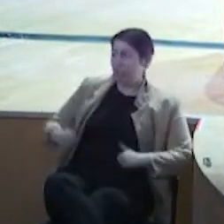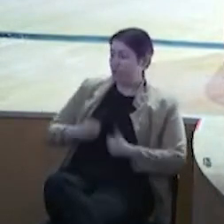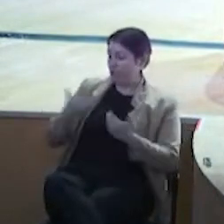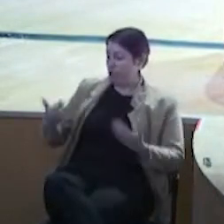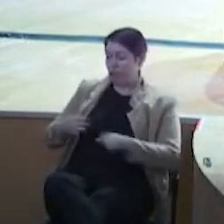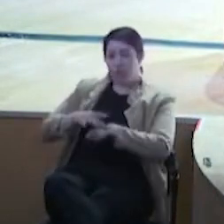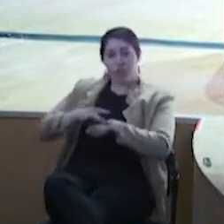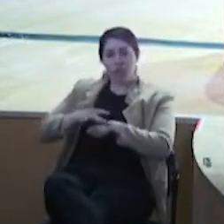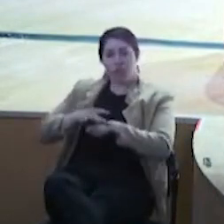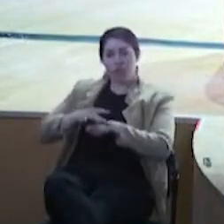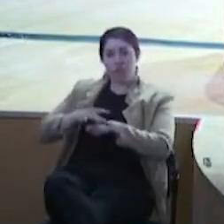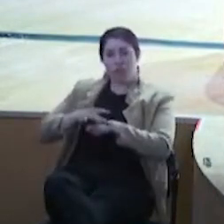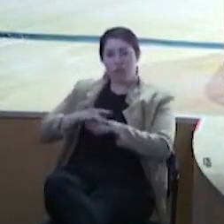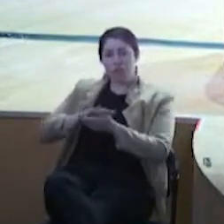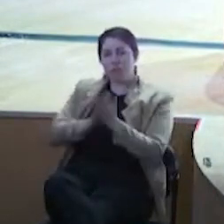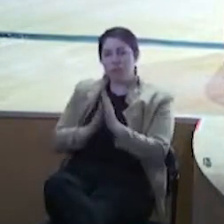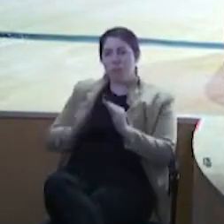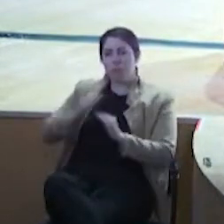be conscious of